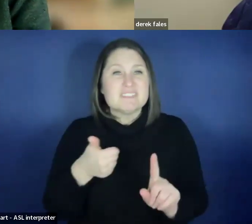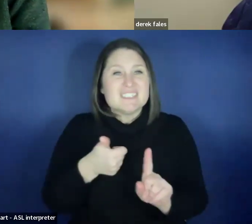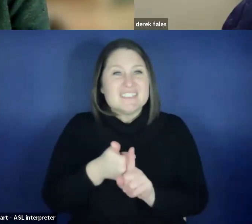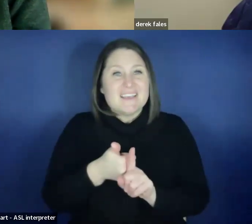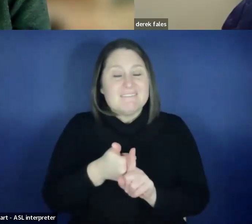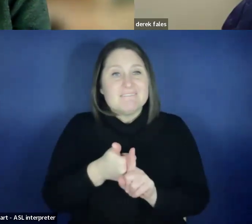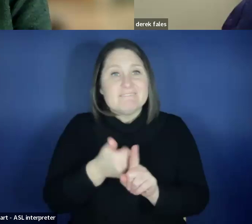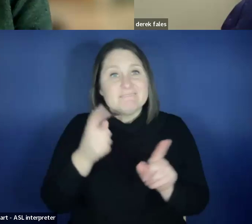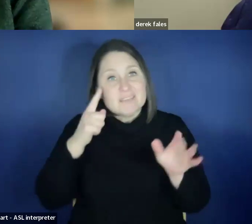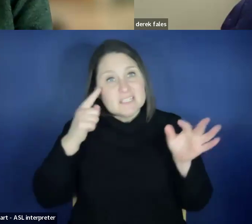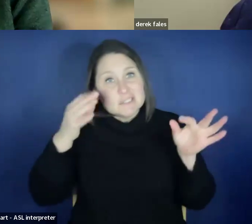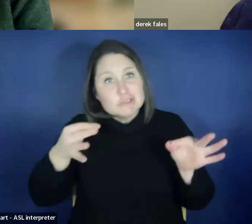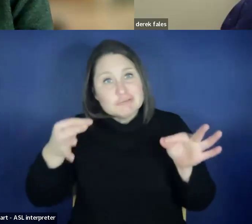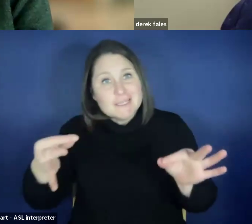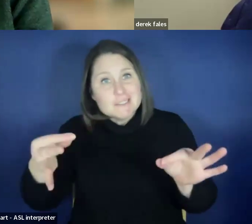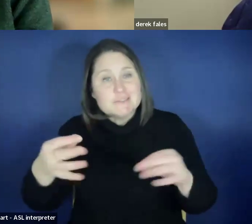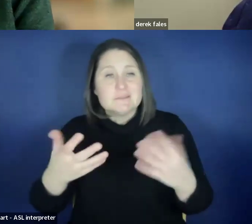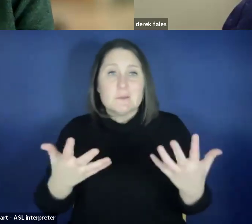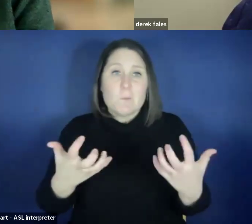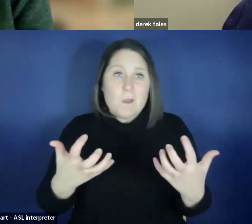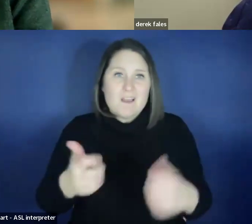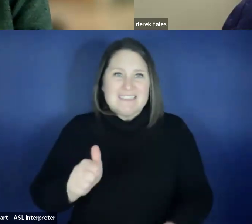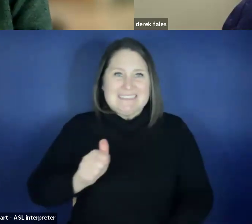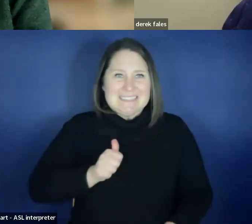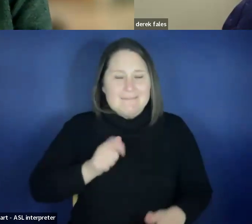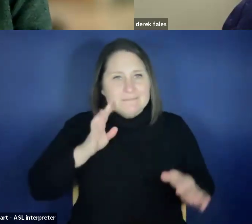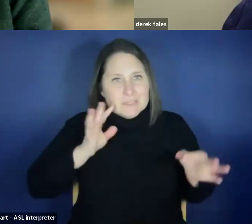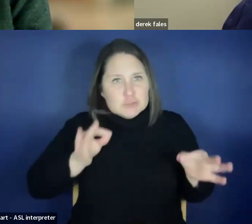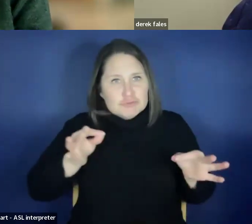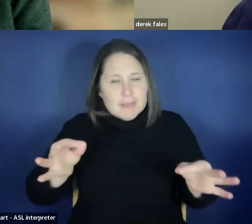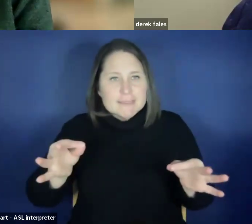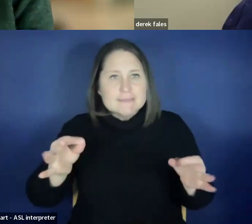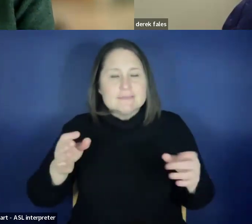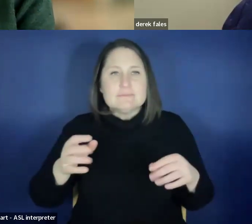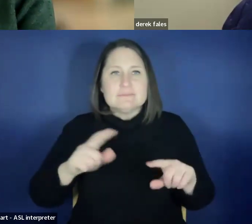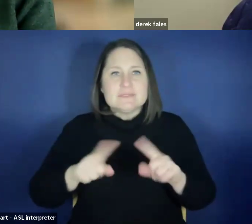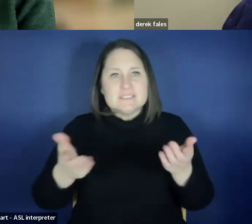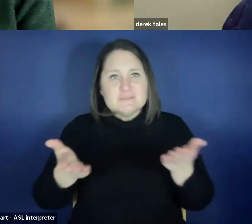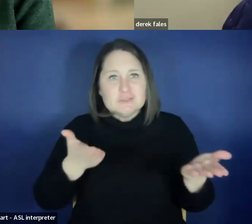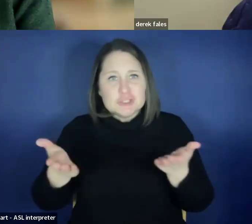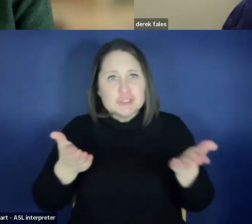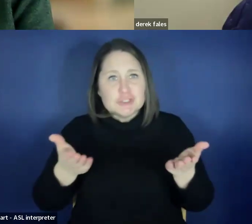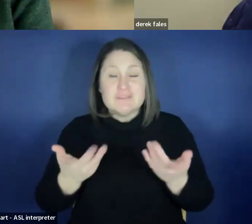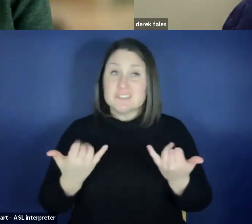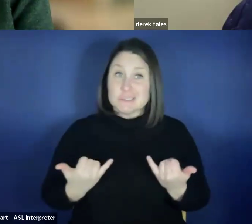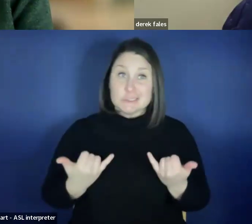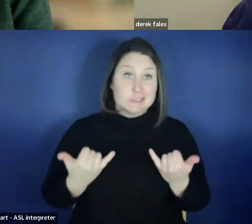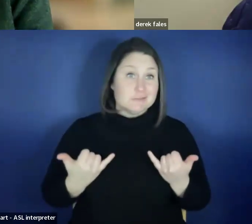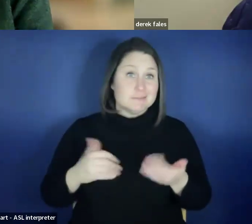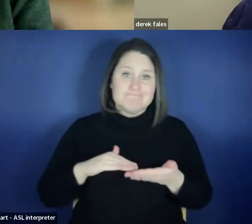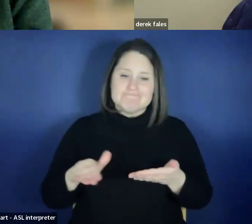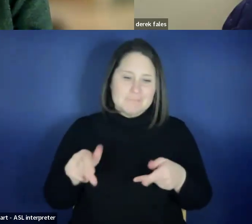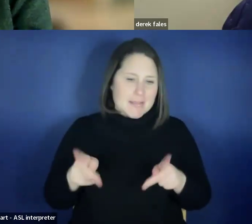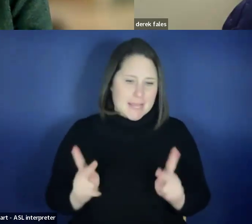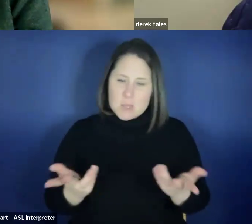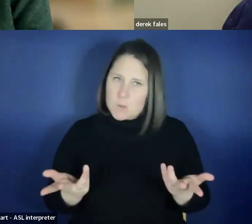self-direction. They decide that they want to be able to self-direct different types of services, and they're not able to do that currently in their waiver.